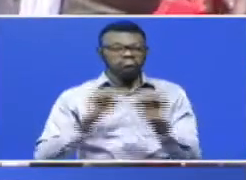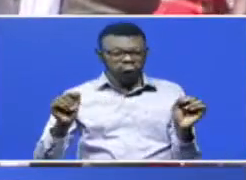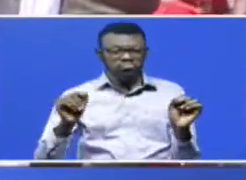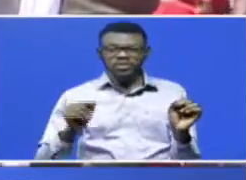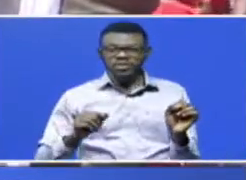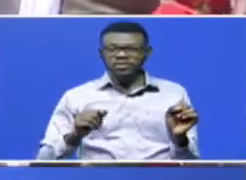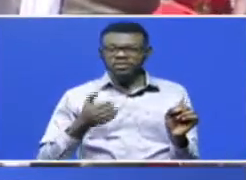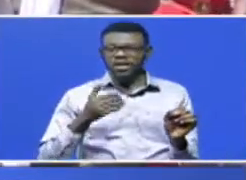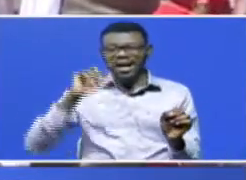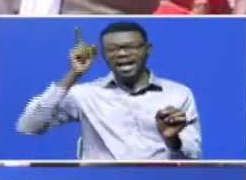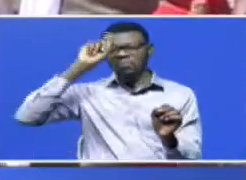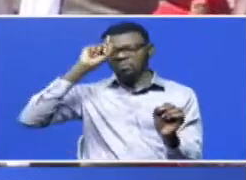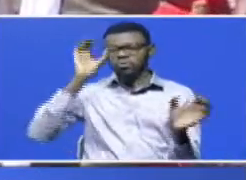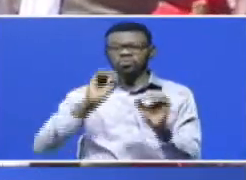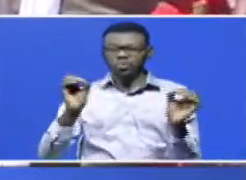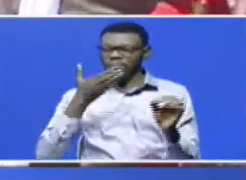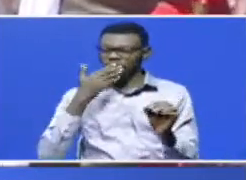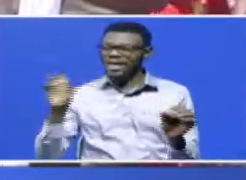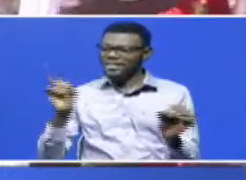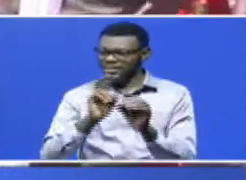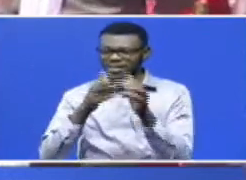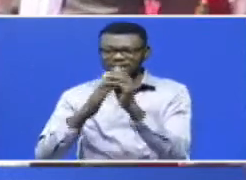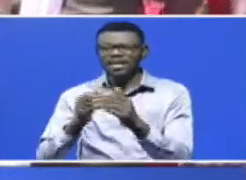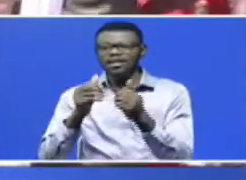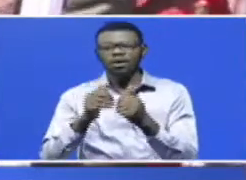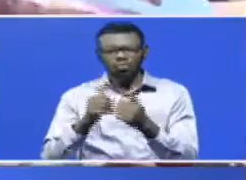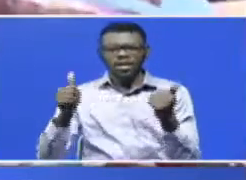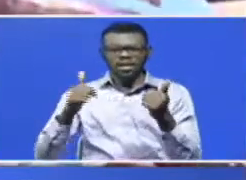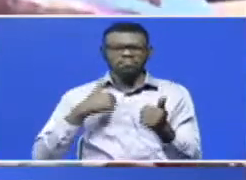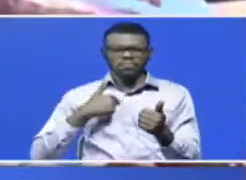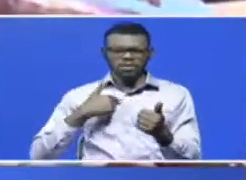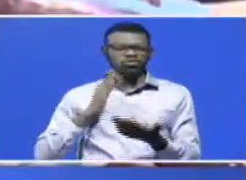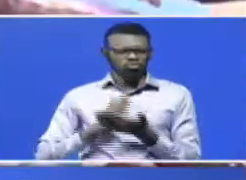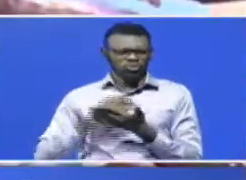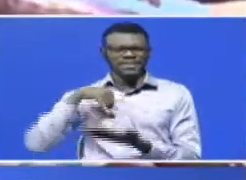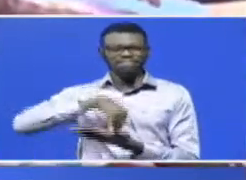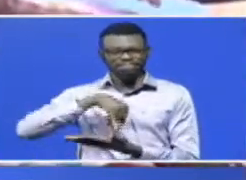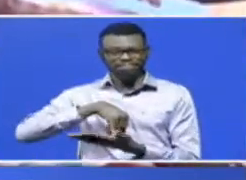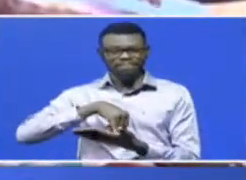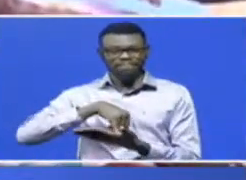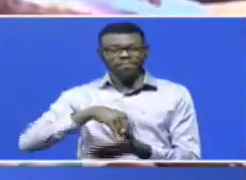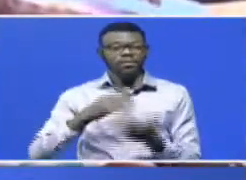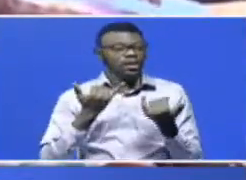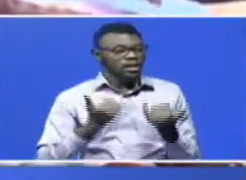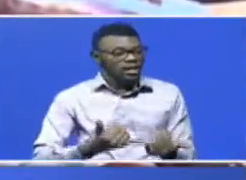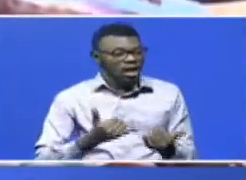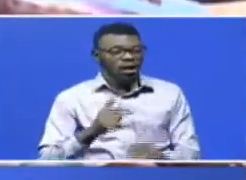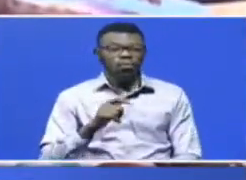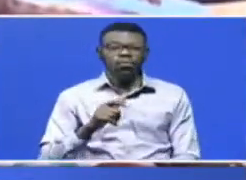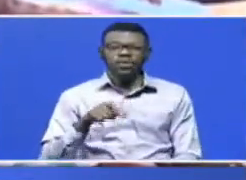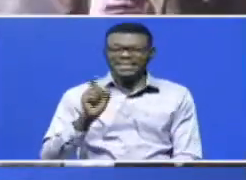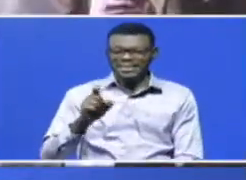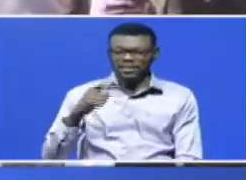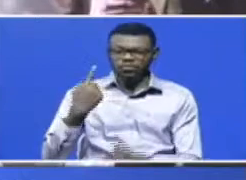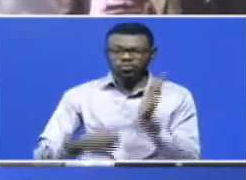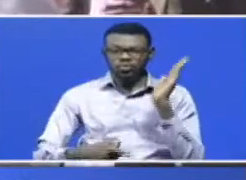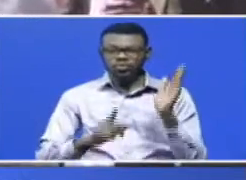leadership, and I can tell you I'm one of those that will qualify for that. What we need now is